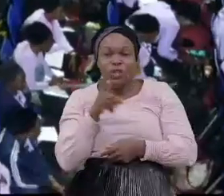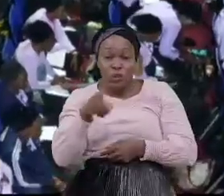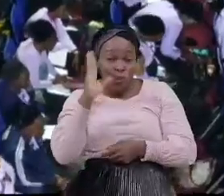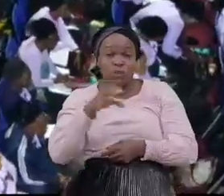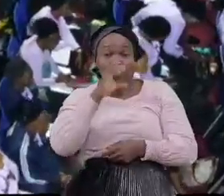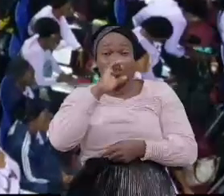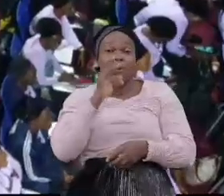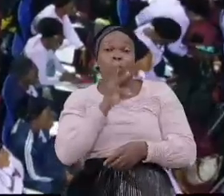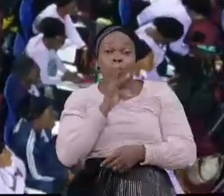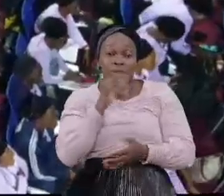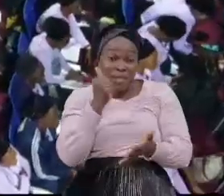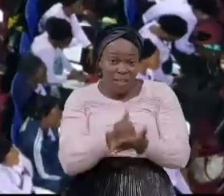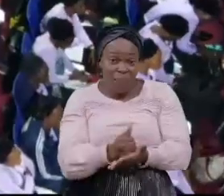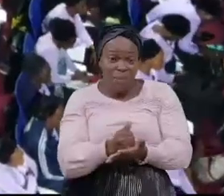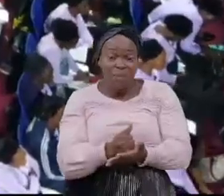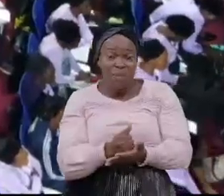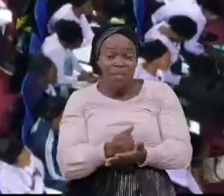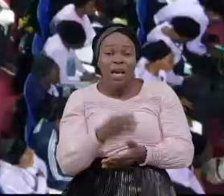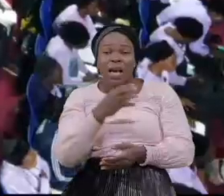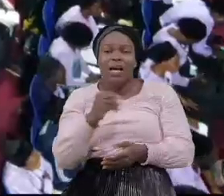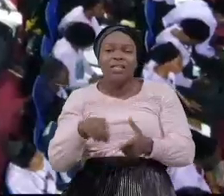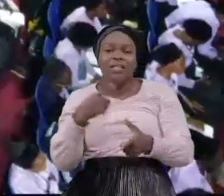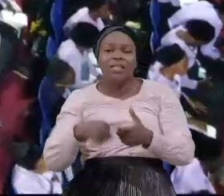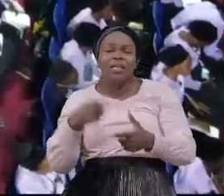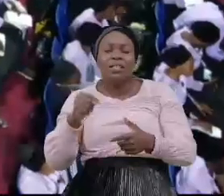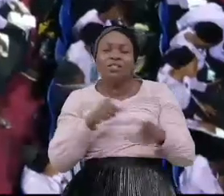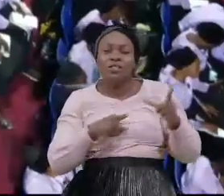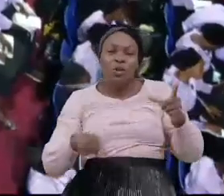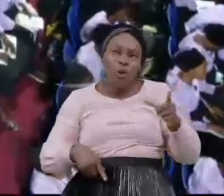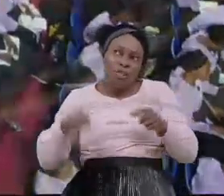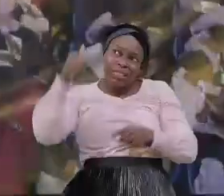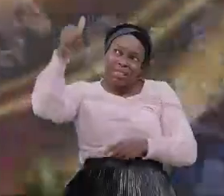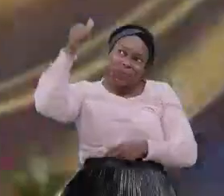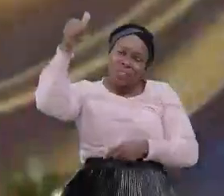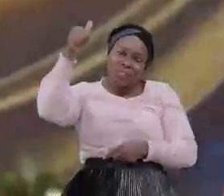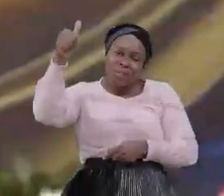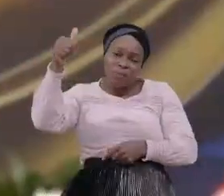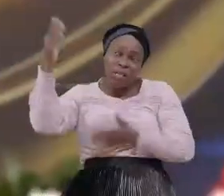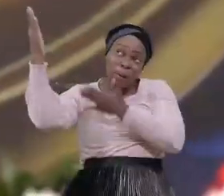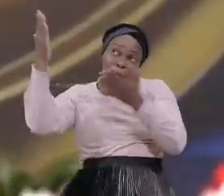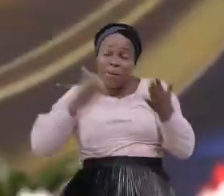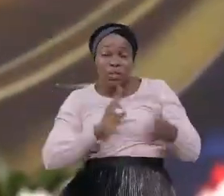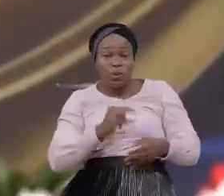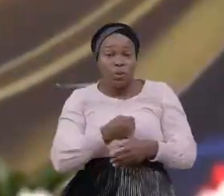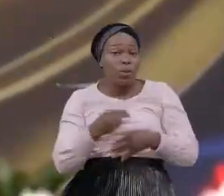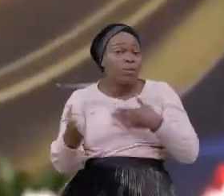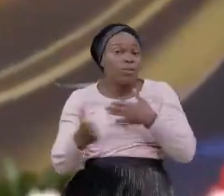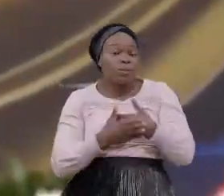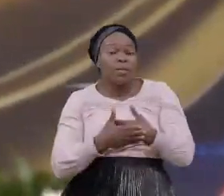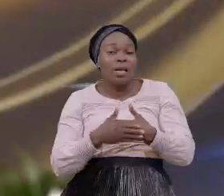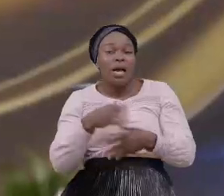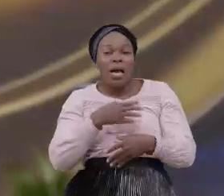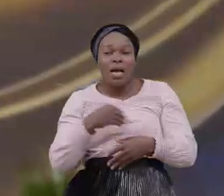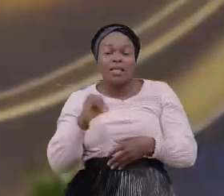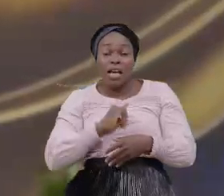refines us, and the Lord himself, he restores us Wherefore, I pray you,